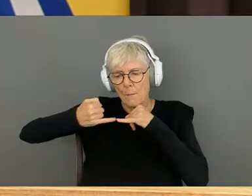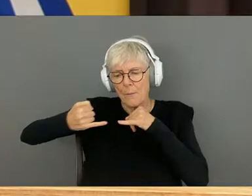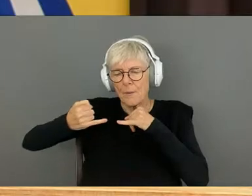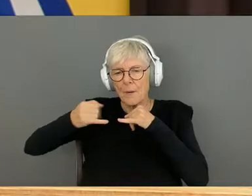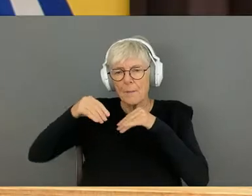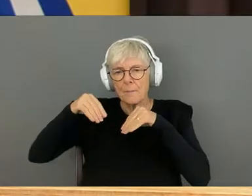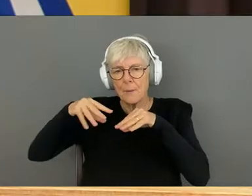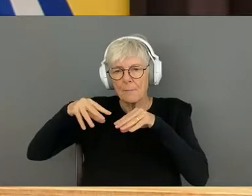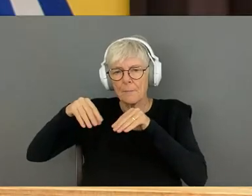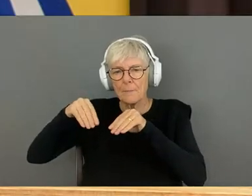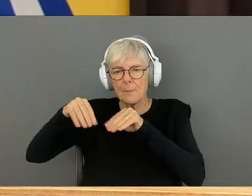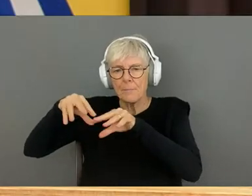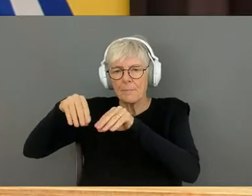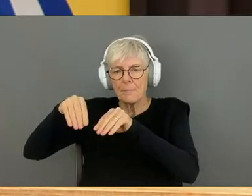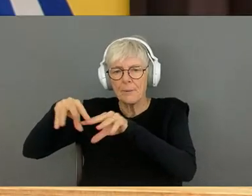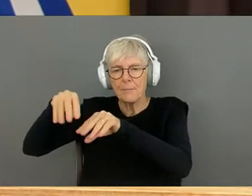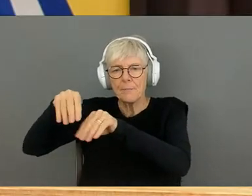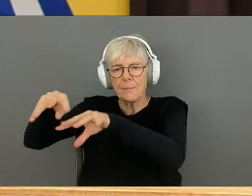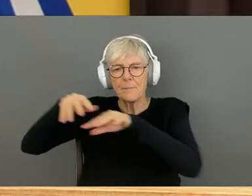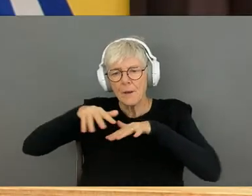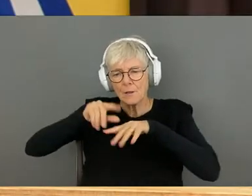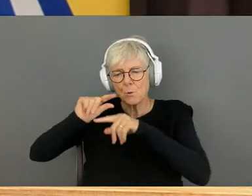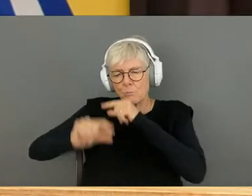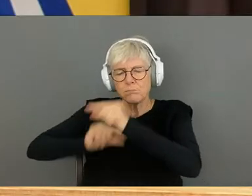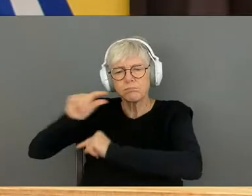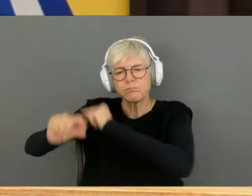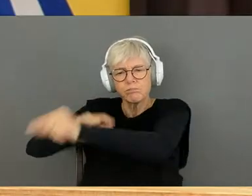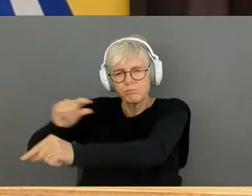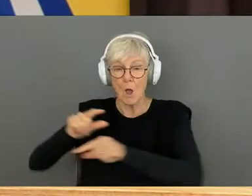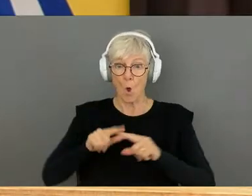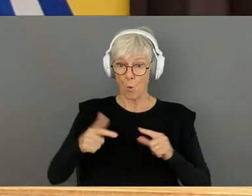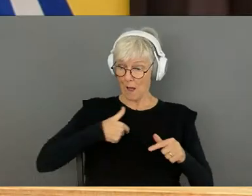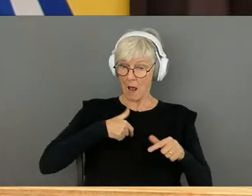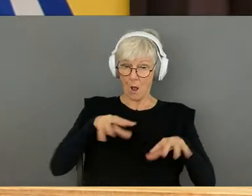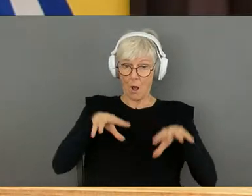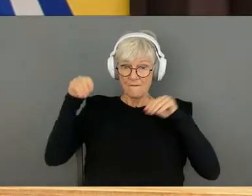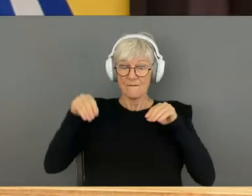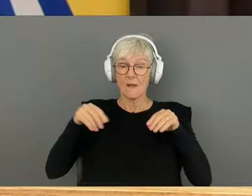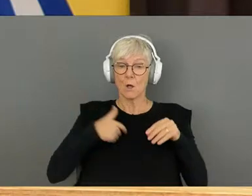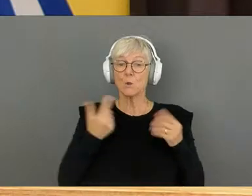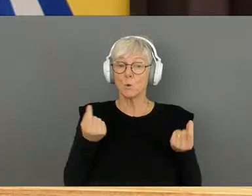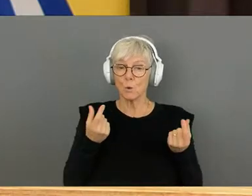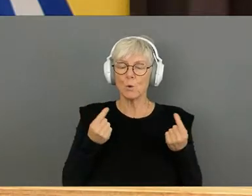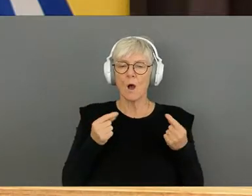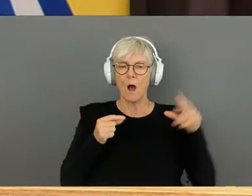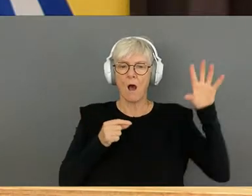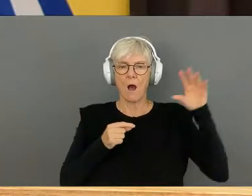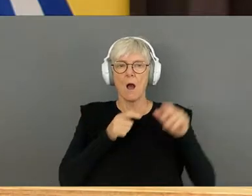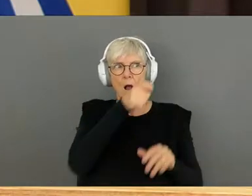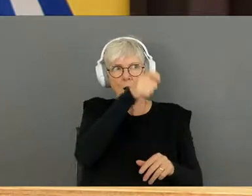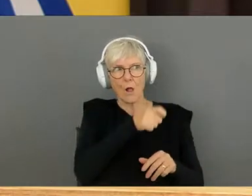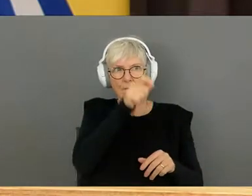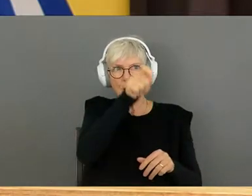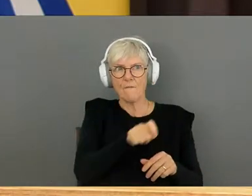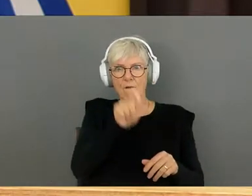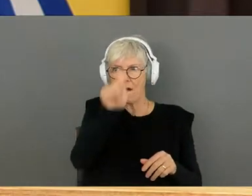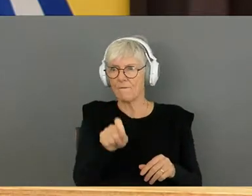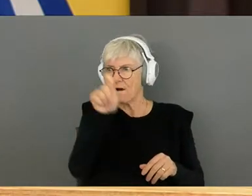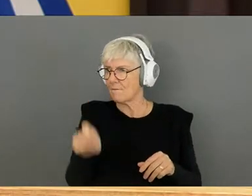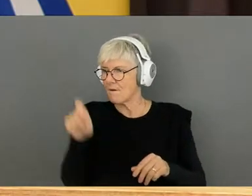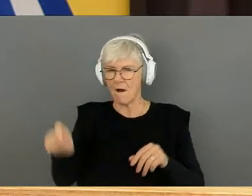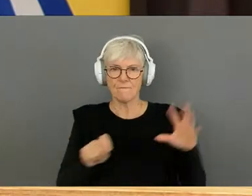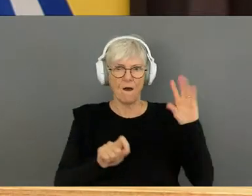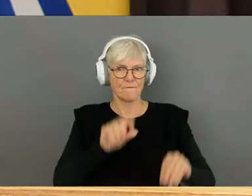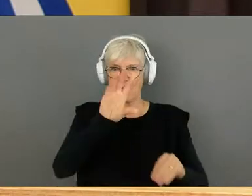that. I mean, I always, when I lose power, I actually do go around and turn off my lights and things that I don't need just to make sure that when the power